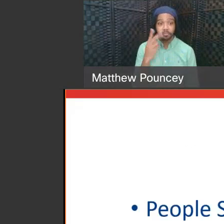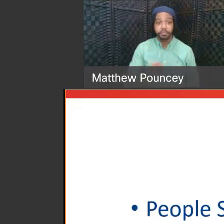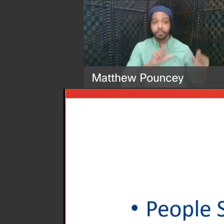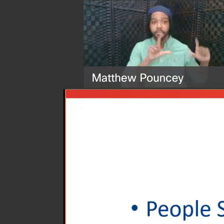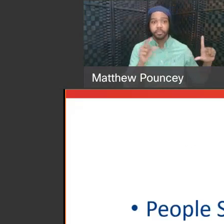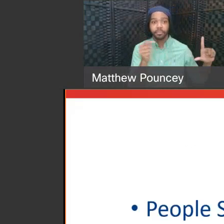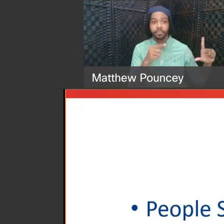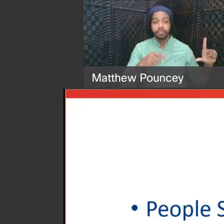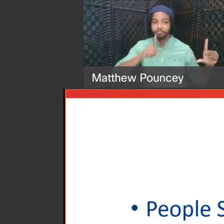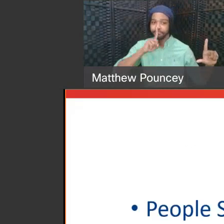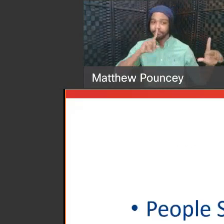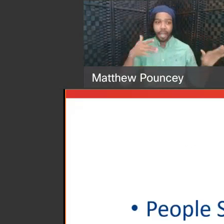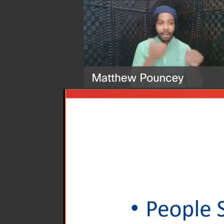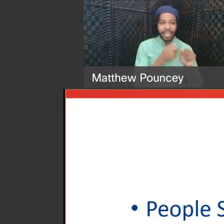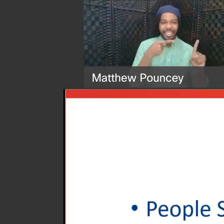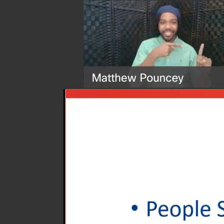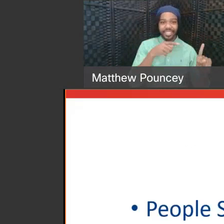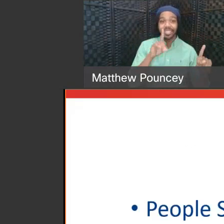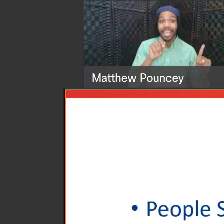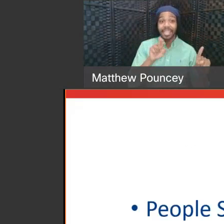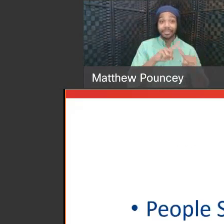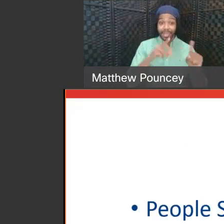oh, I didn't update the date, but I did update the data.